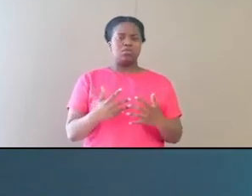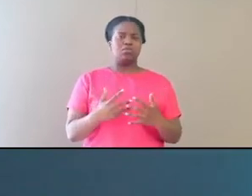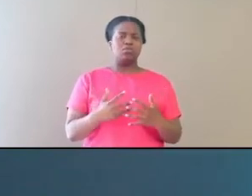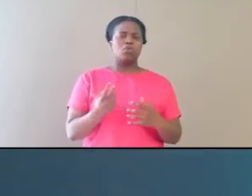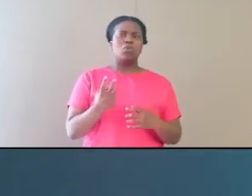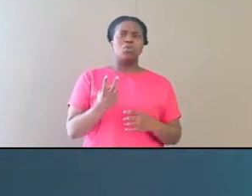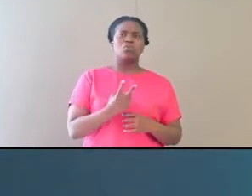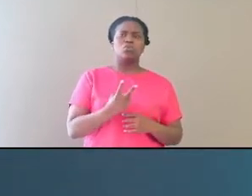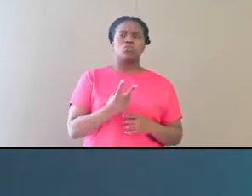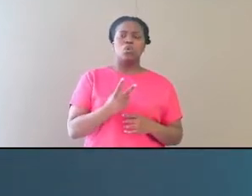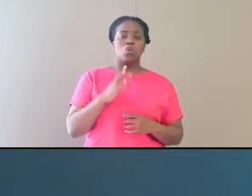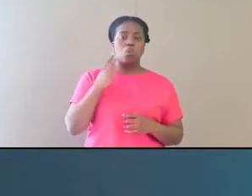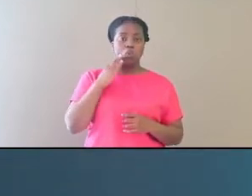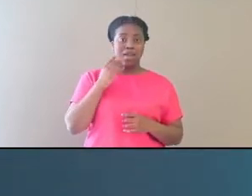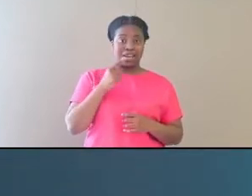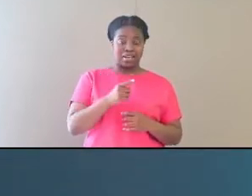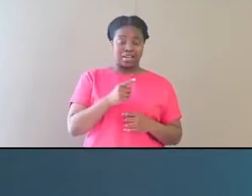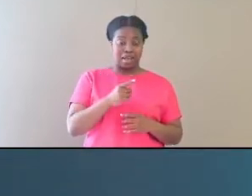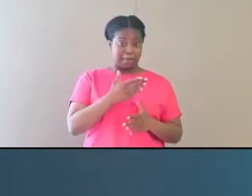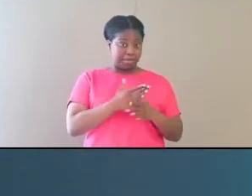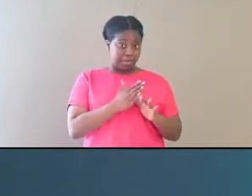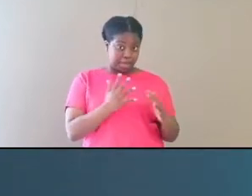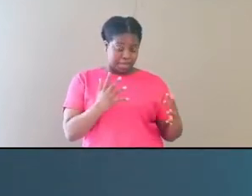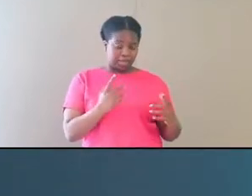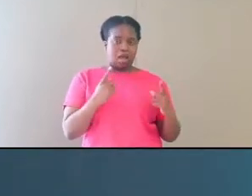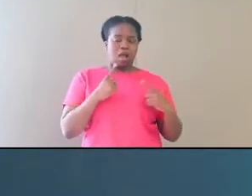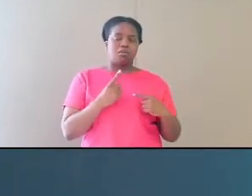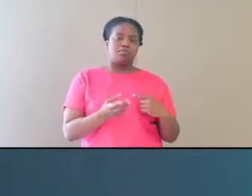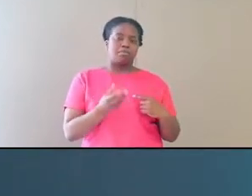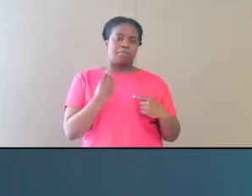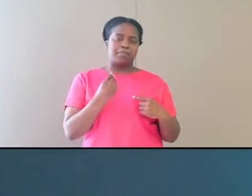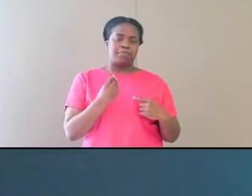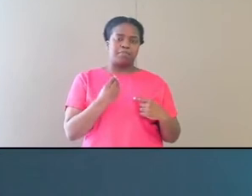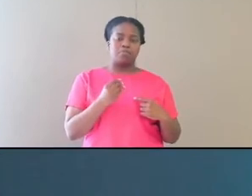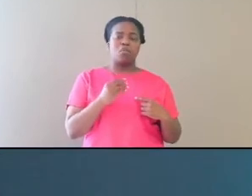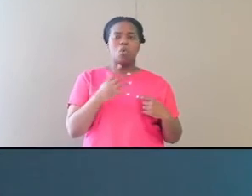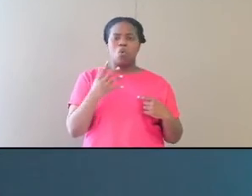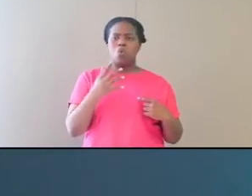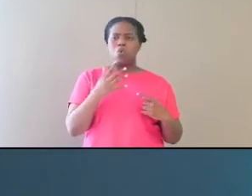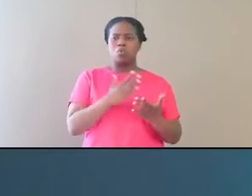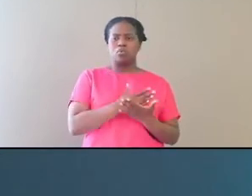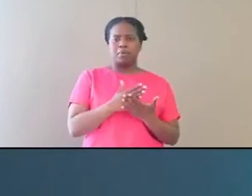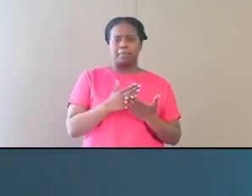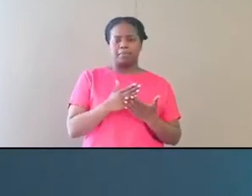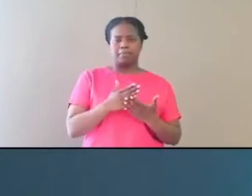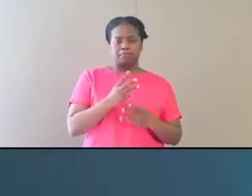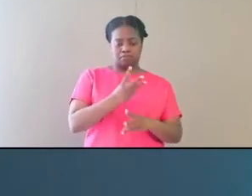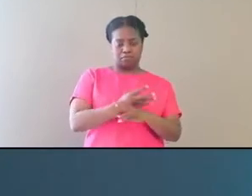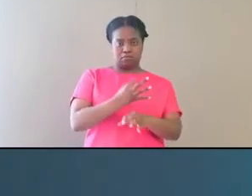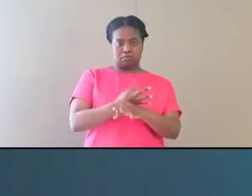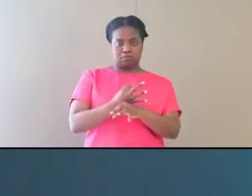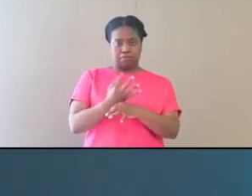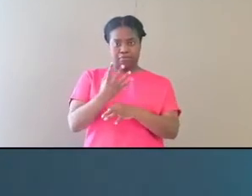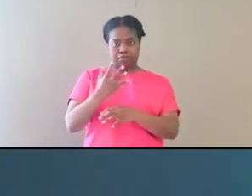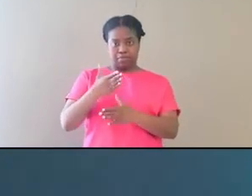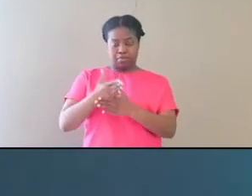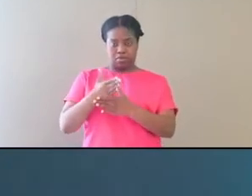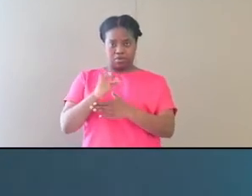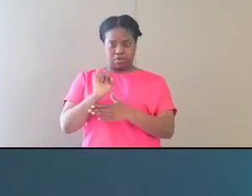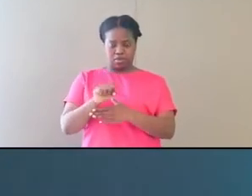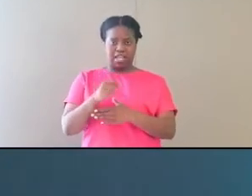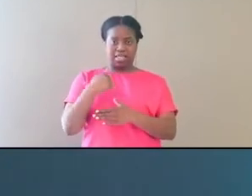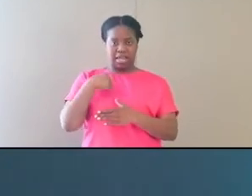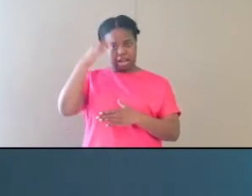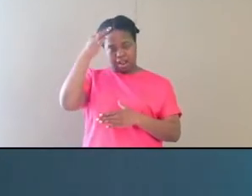an assumption of employment. You know, that the parents actually had a contribution of income to make and that the state was going to